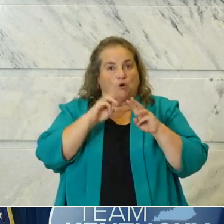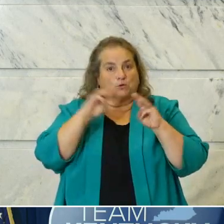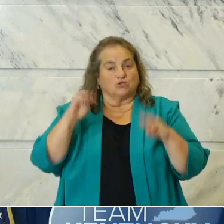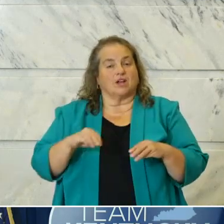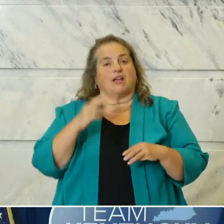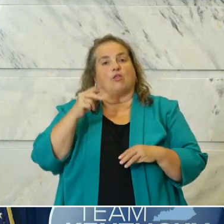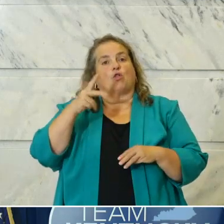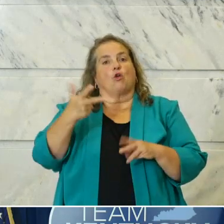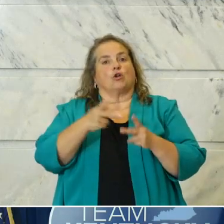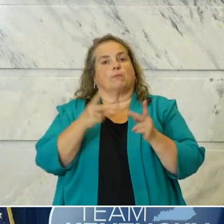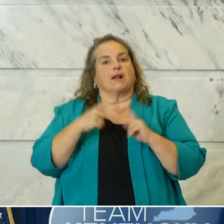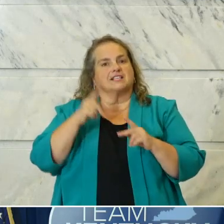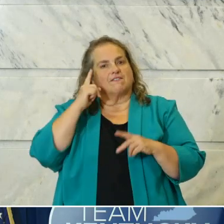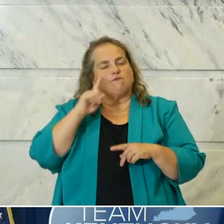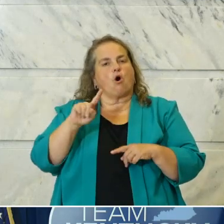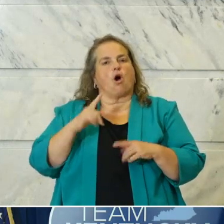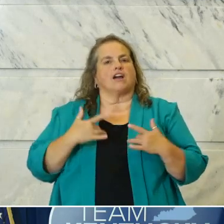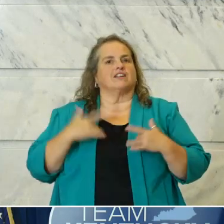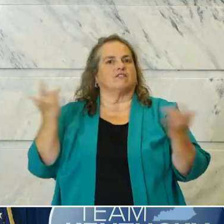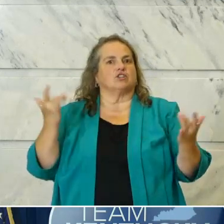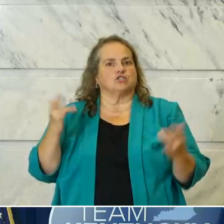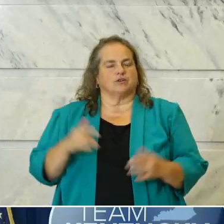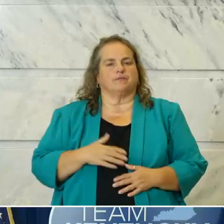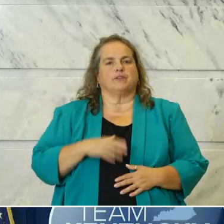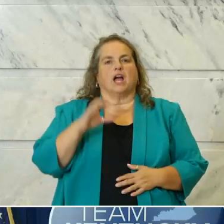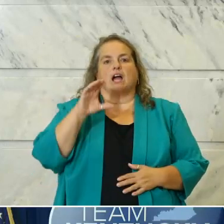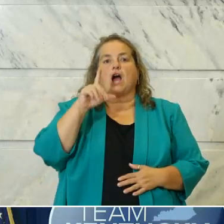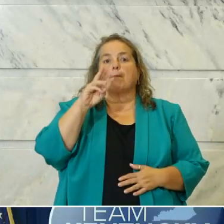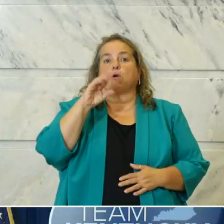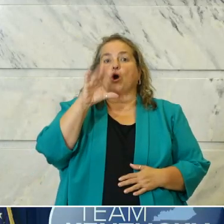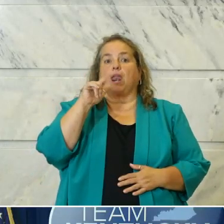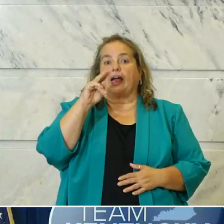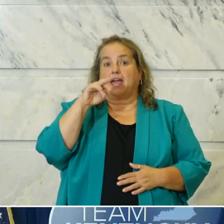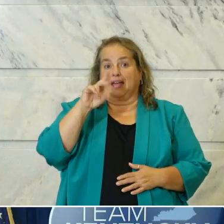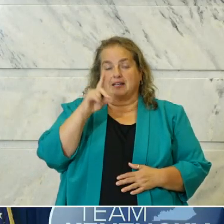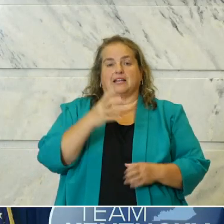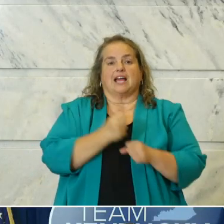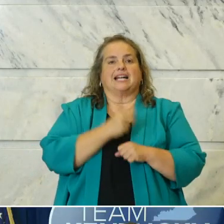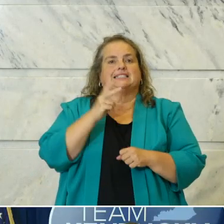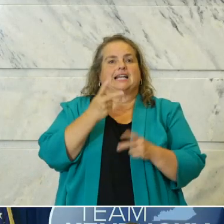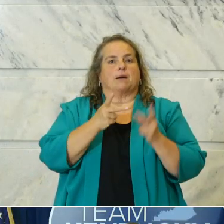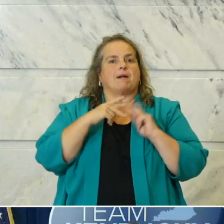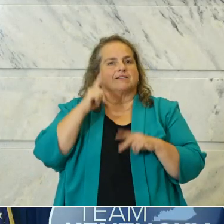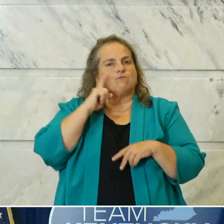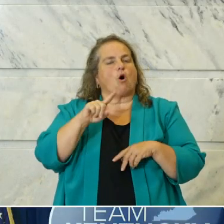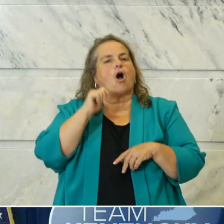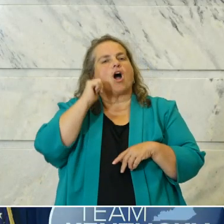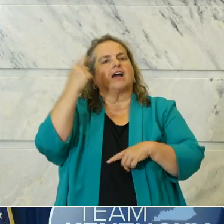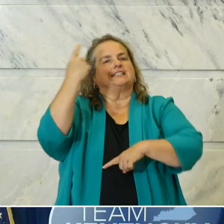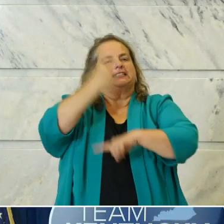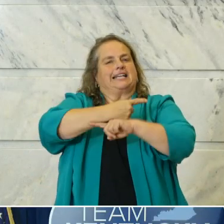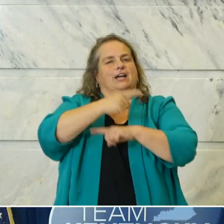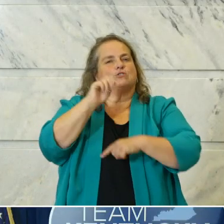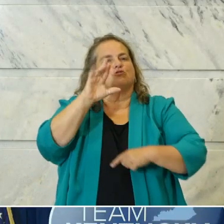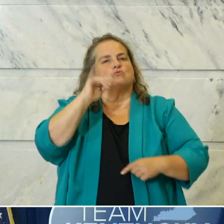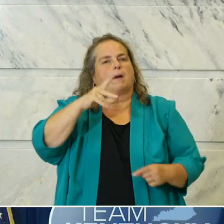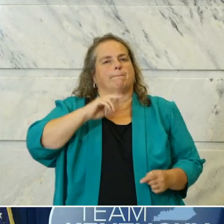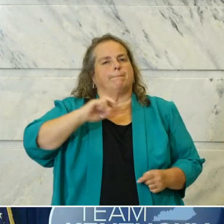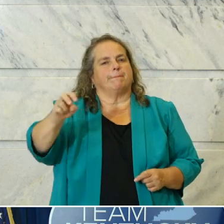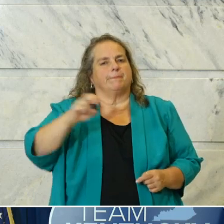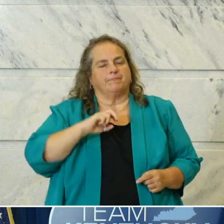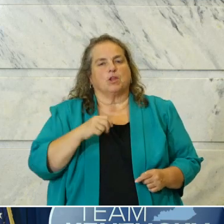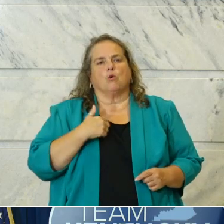And Cumberland Falls State Park Resort near Corbin received second place for day trips. We are proud of all of these state